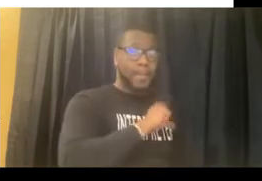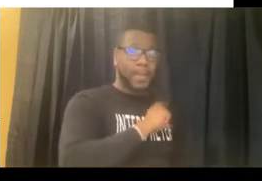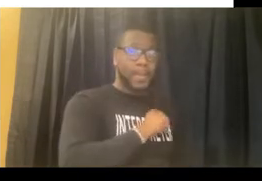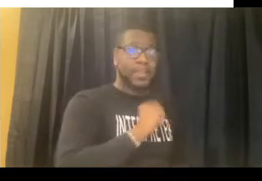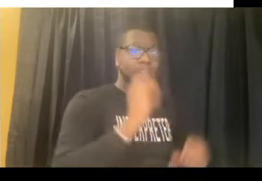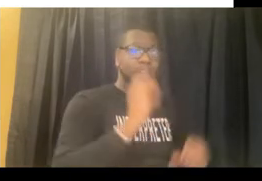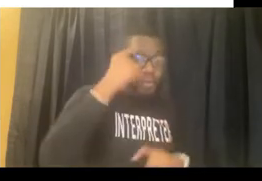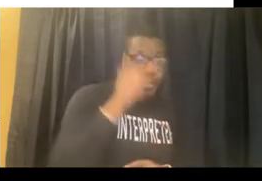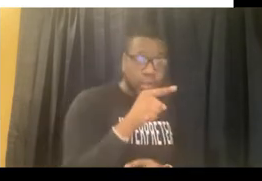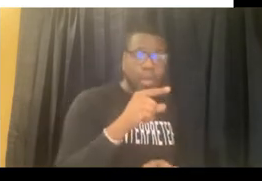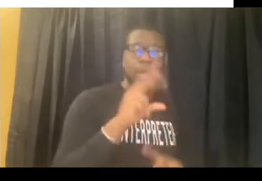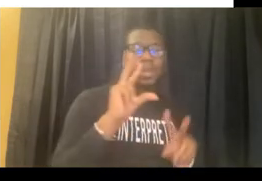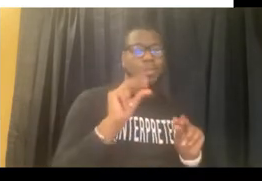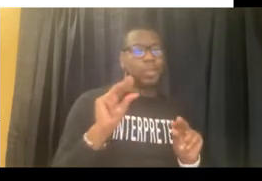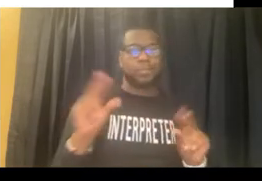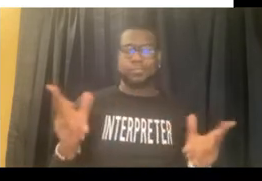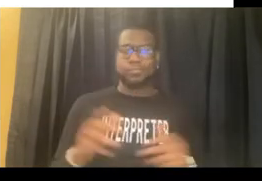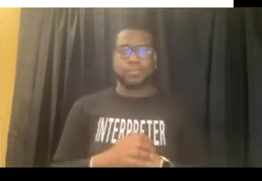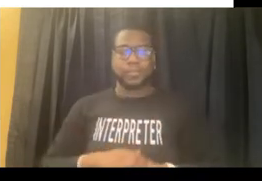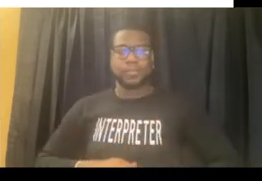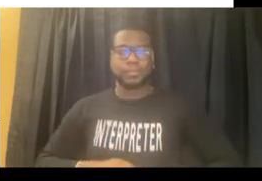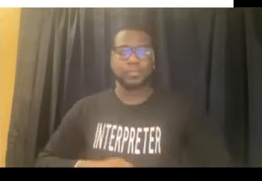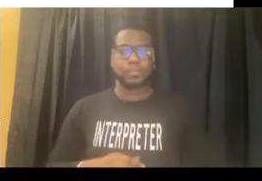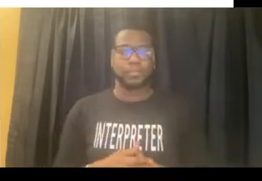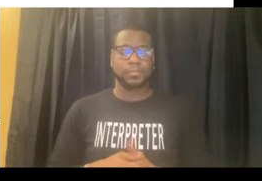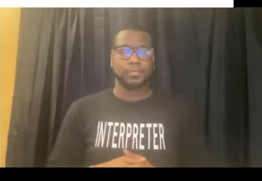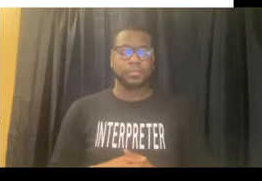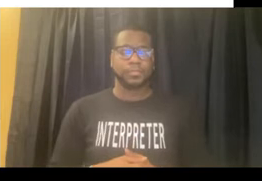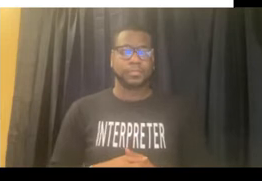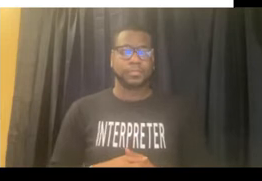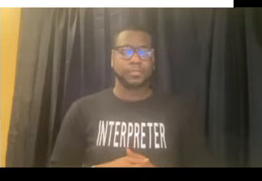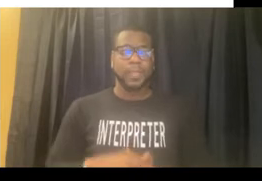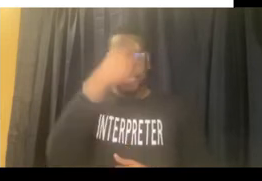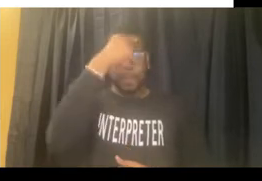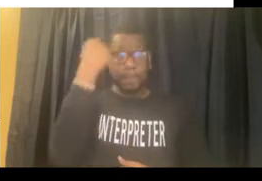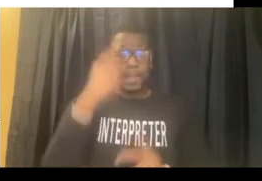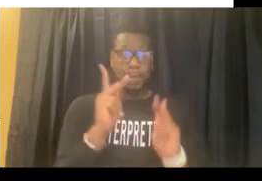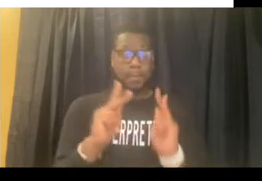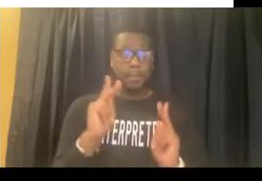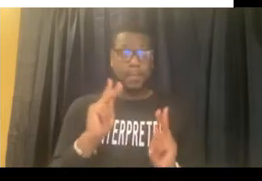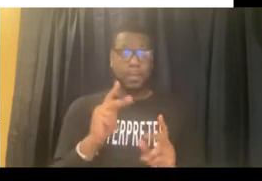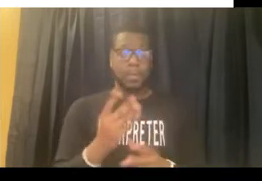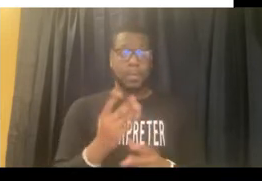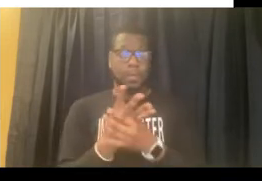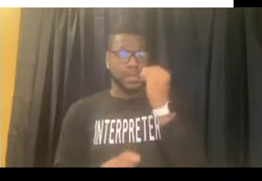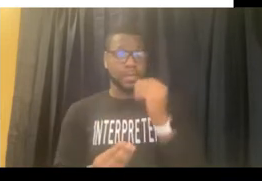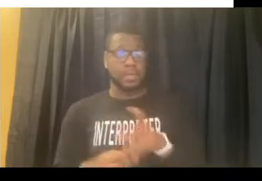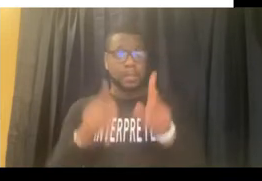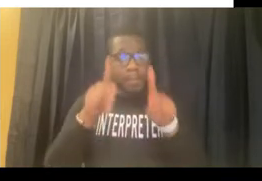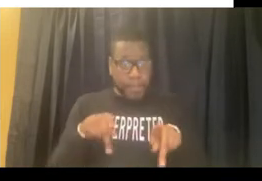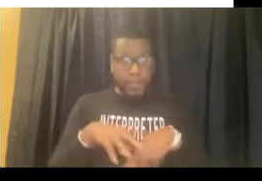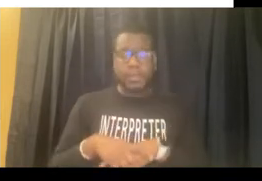dedicated to being able to uplift Black and Brown experiences of missing persons in order to help get our stories out